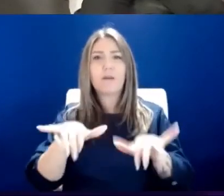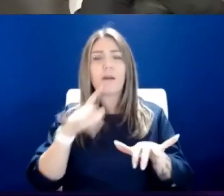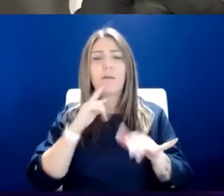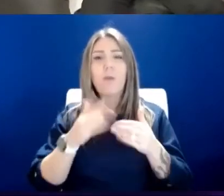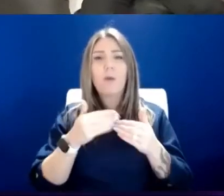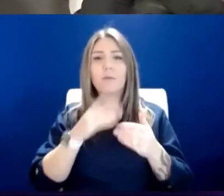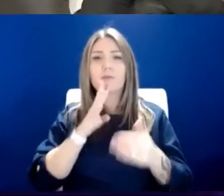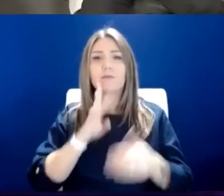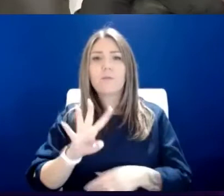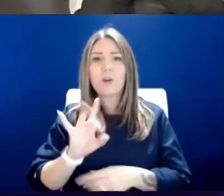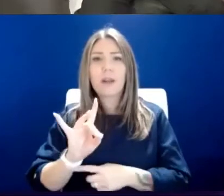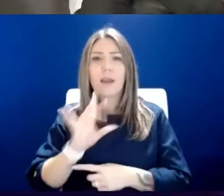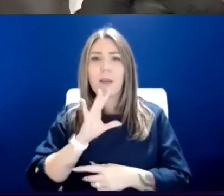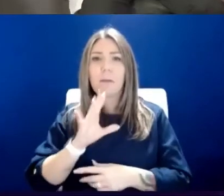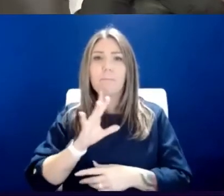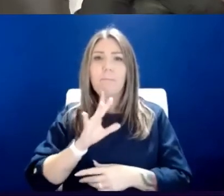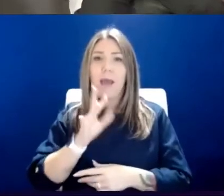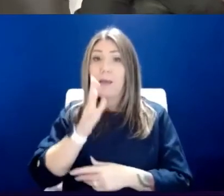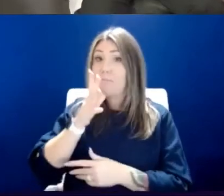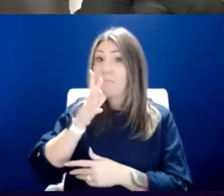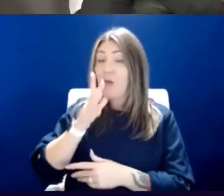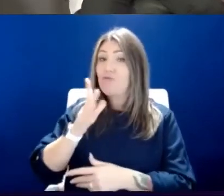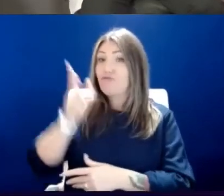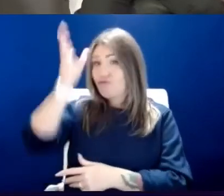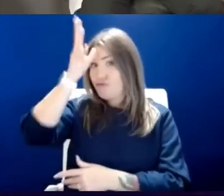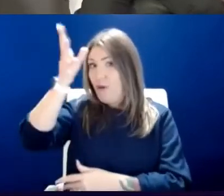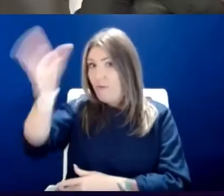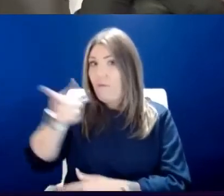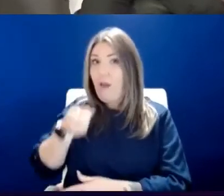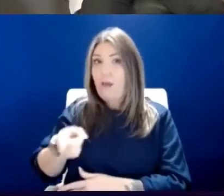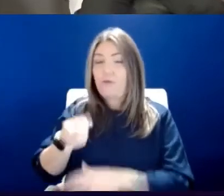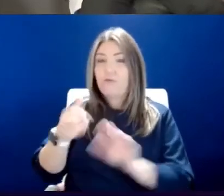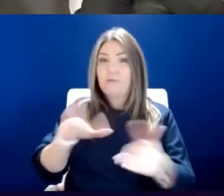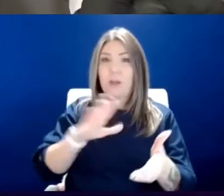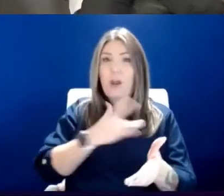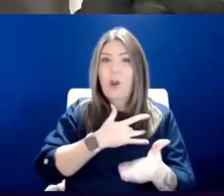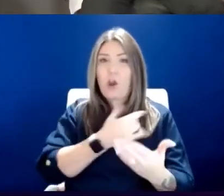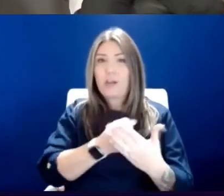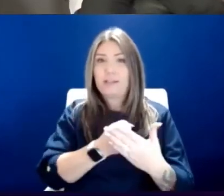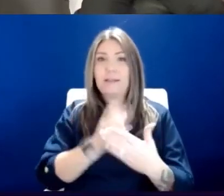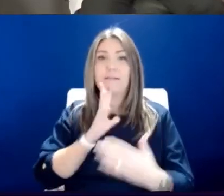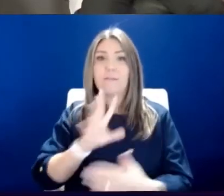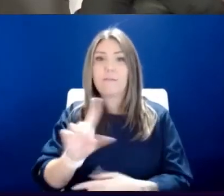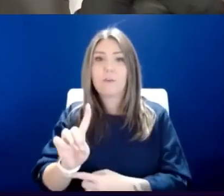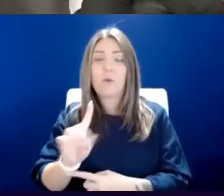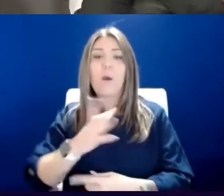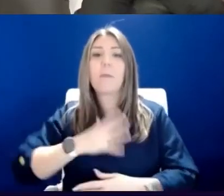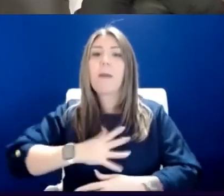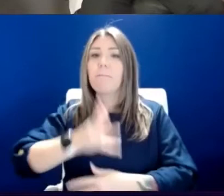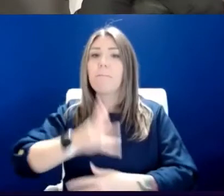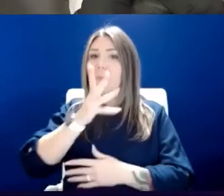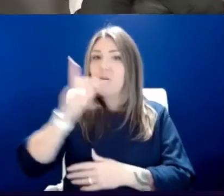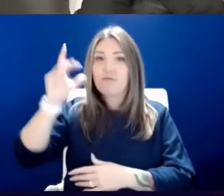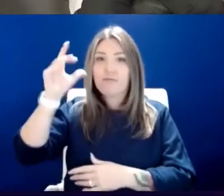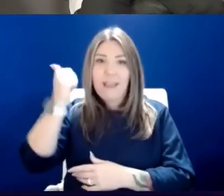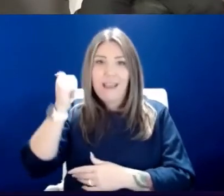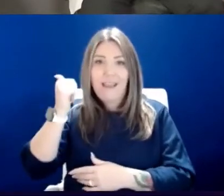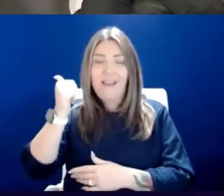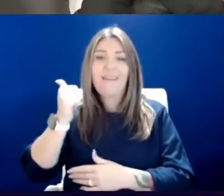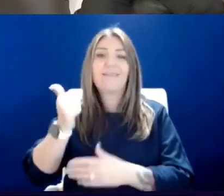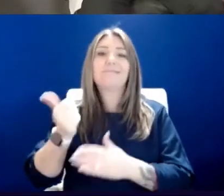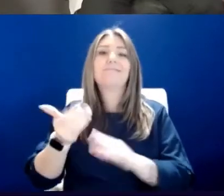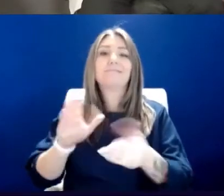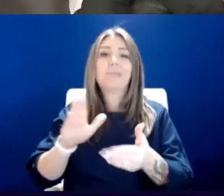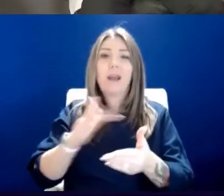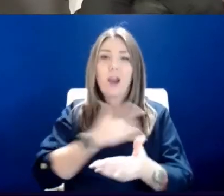maternal grandfather died from a heart attack at age 51. My maternal aunt died from a heart attack at 49. Every time